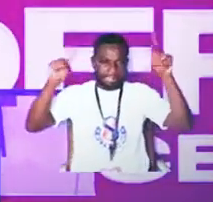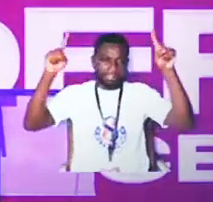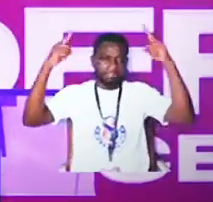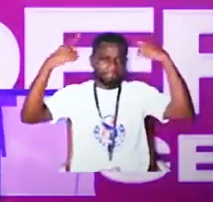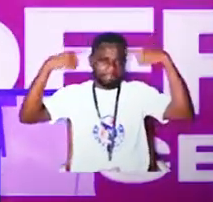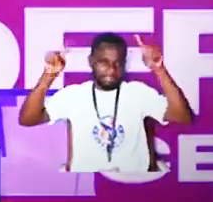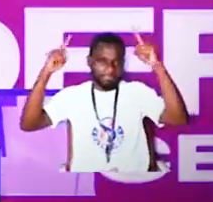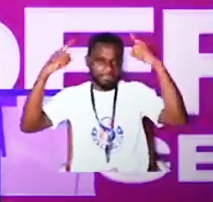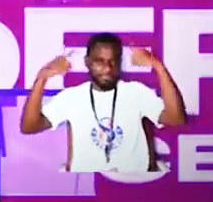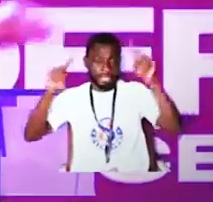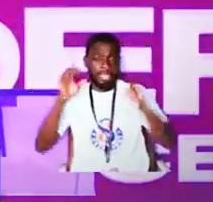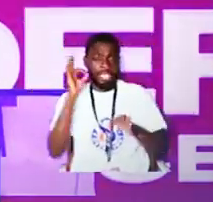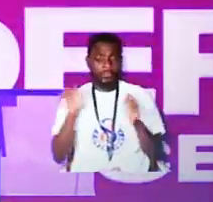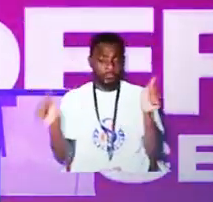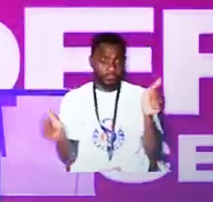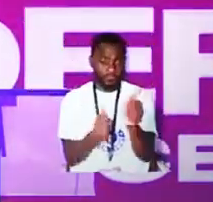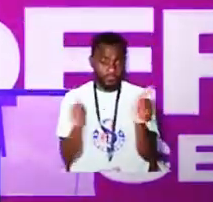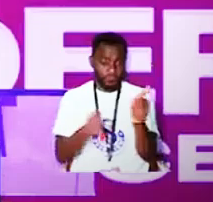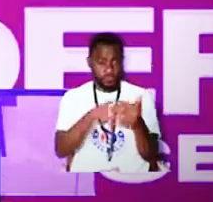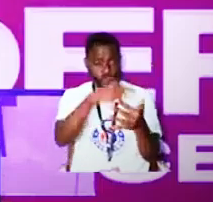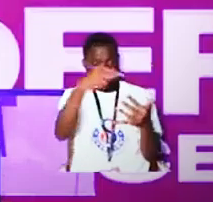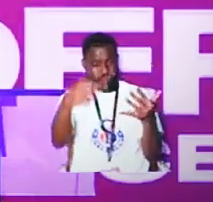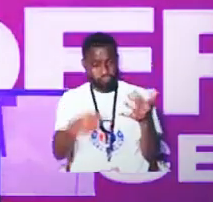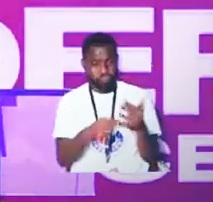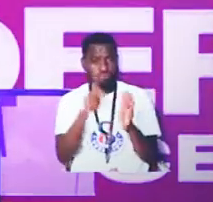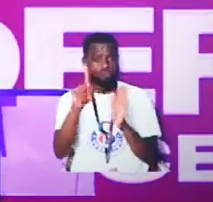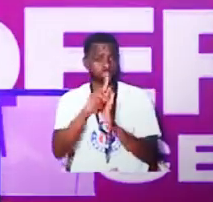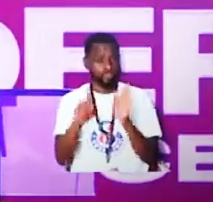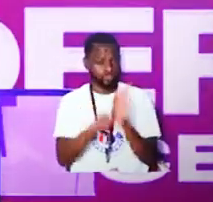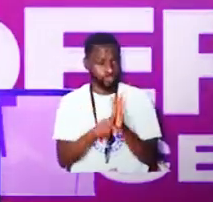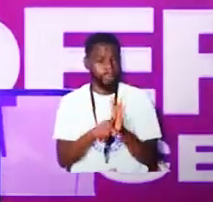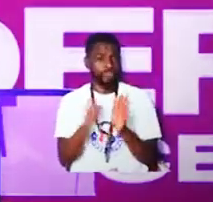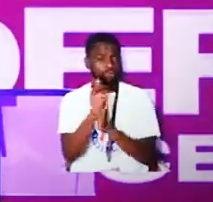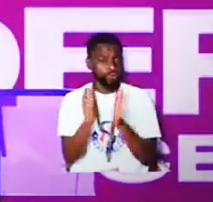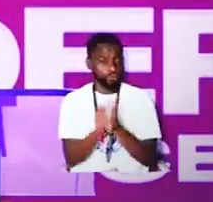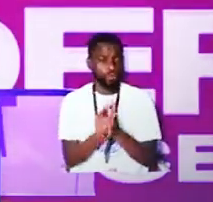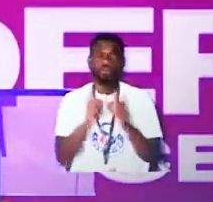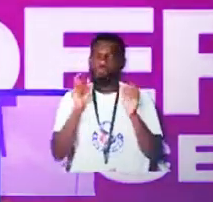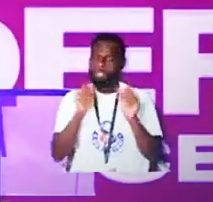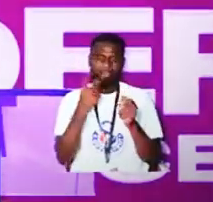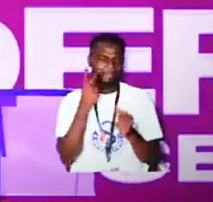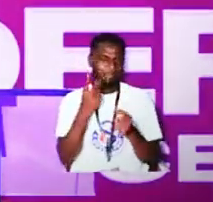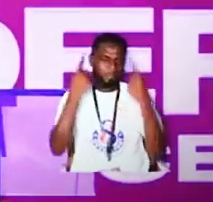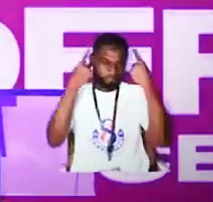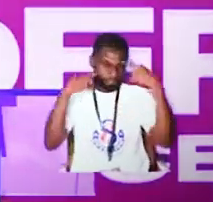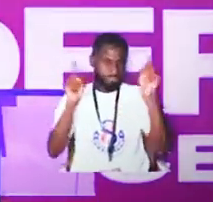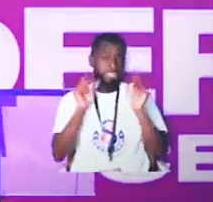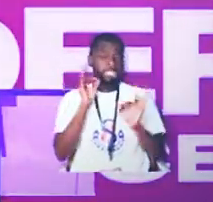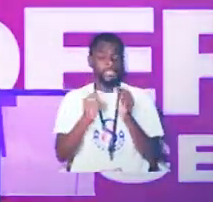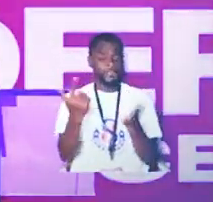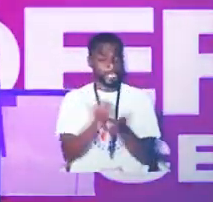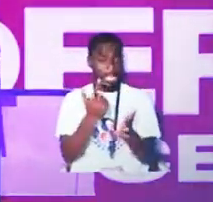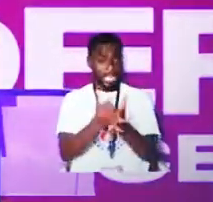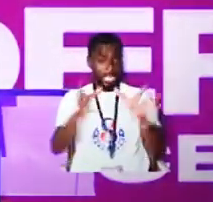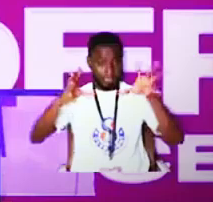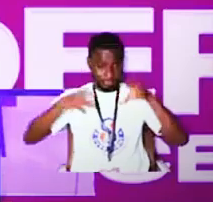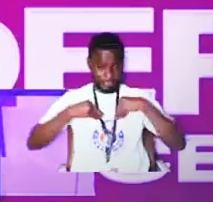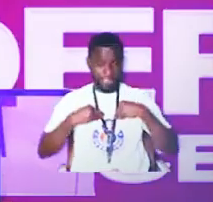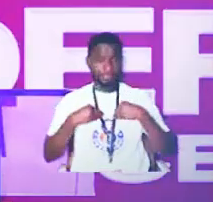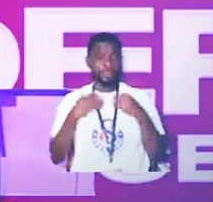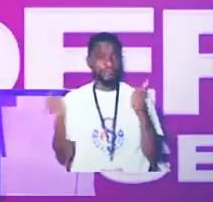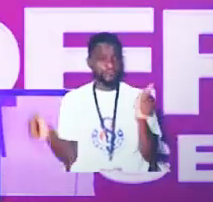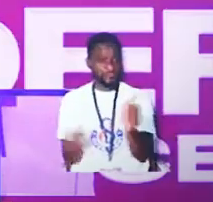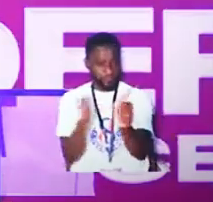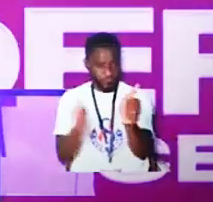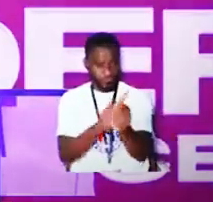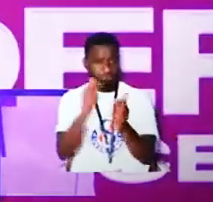If you go by this principle, we shall see prosperity in Ghana. Yeah. Just these principles, we will see prosperity in